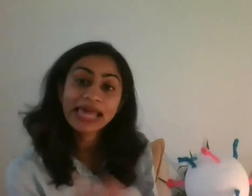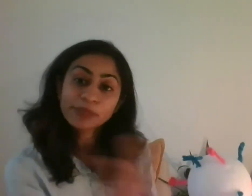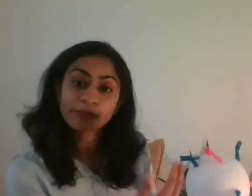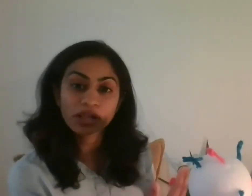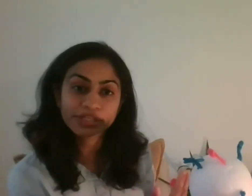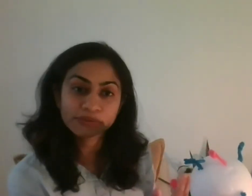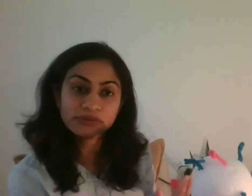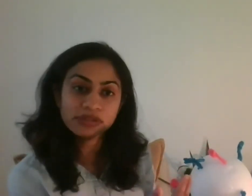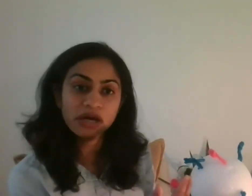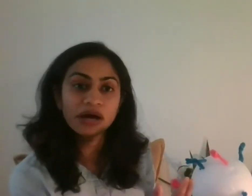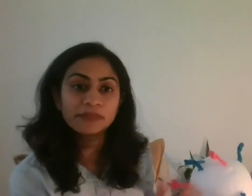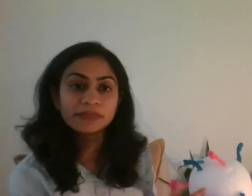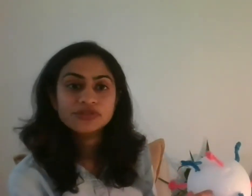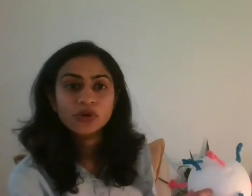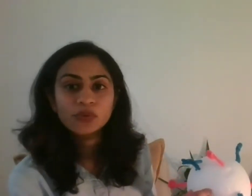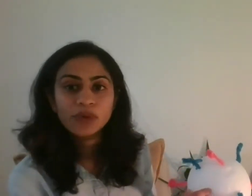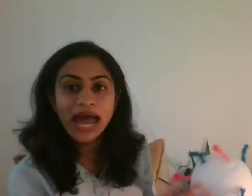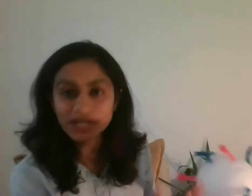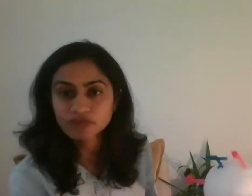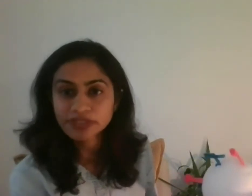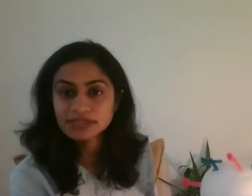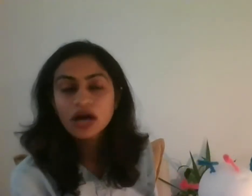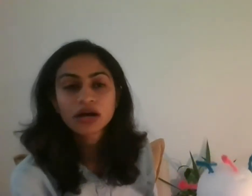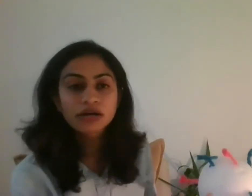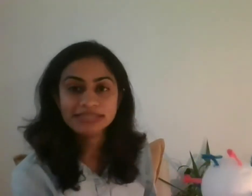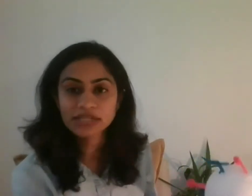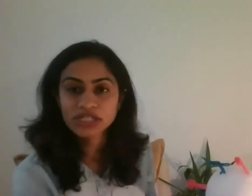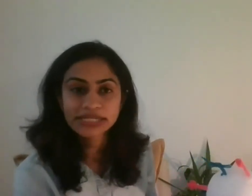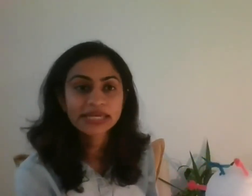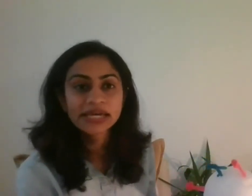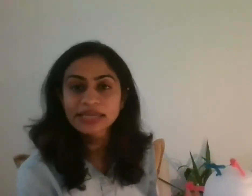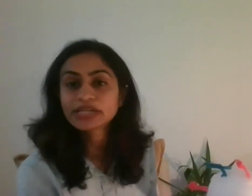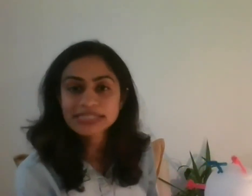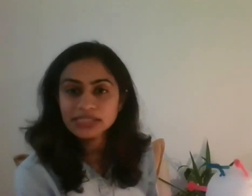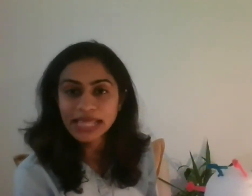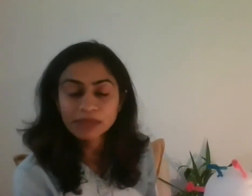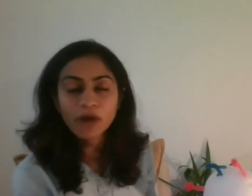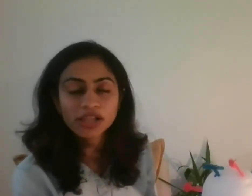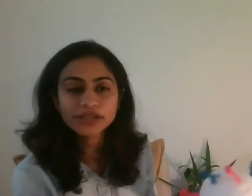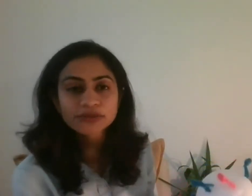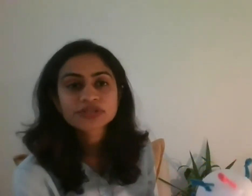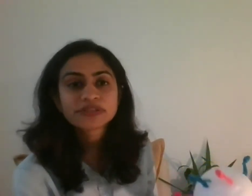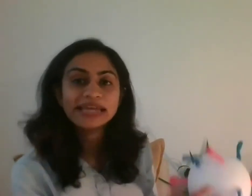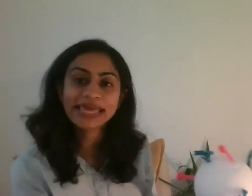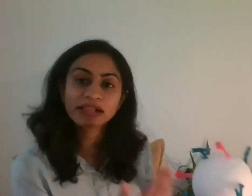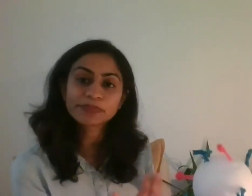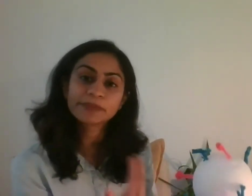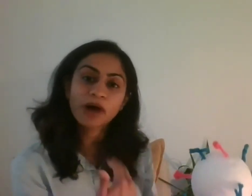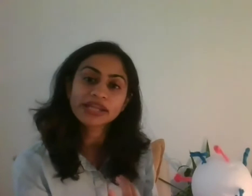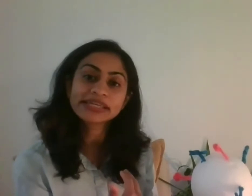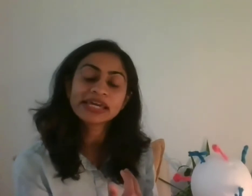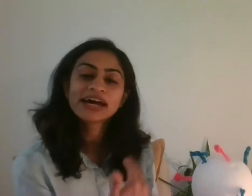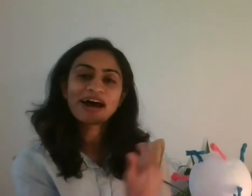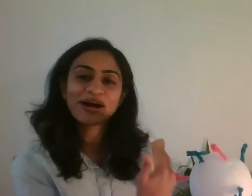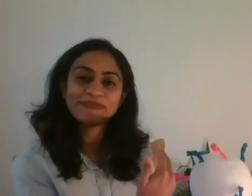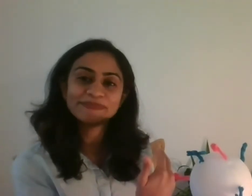need helper molecules. So adjuvants are essentially can be considered helper molecules that help the